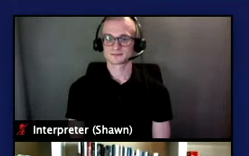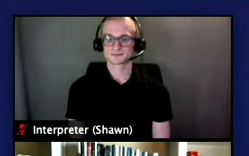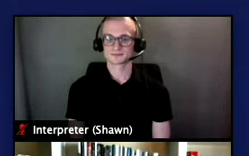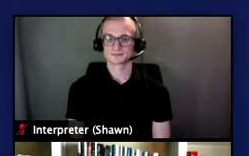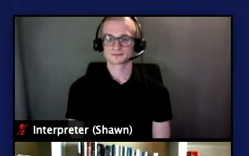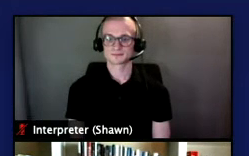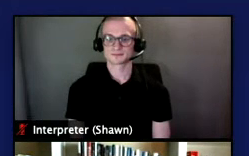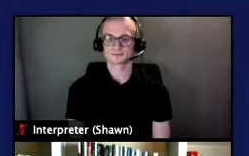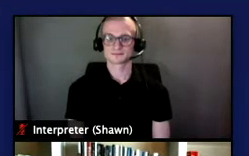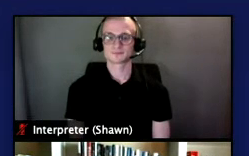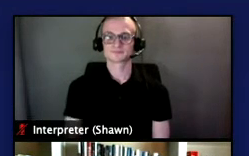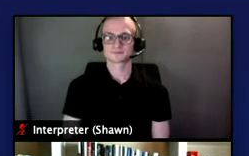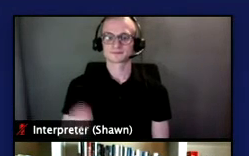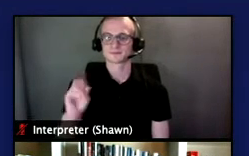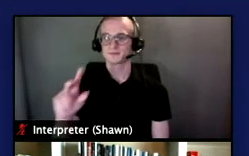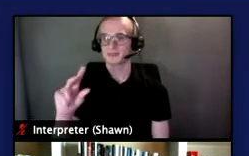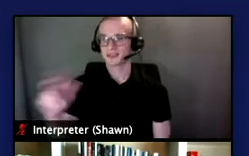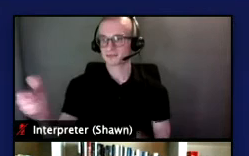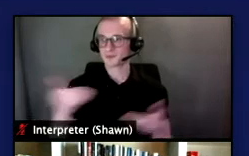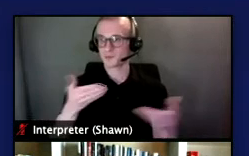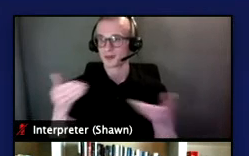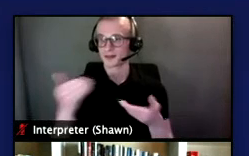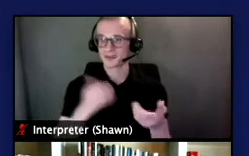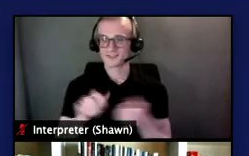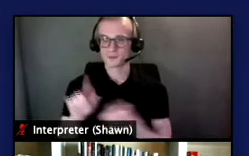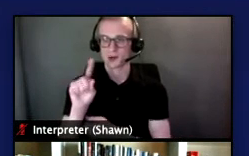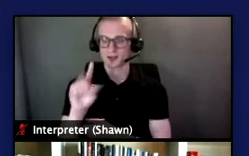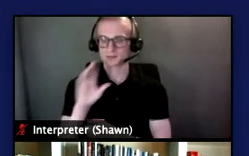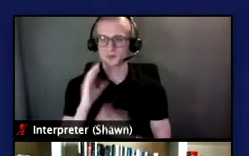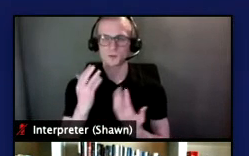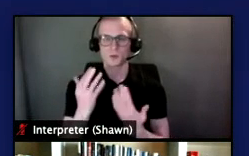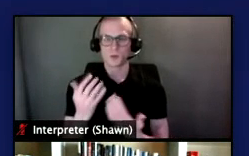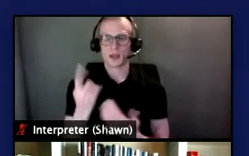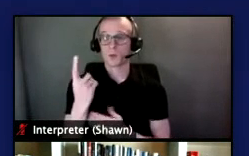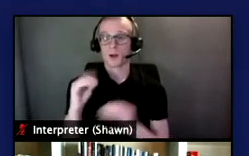Okay, welcome everyone. We'll give it one more second to get everyone in, and then we'll get started.